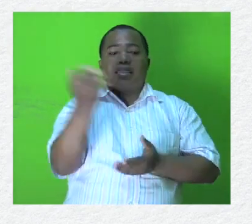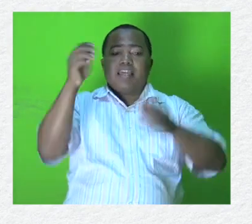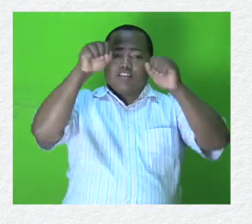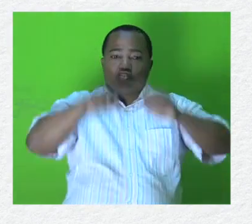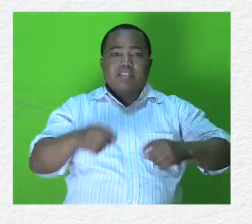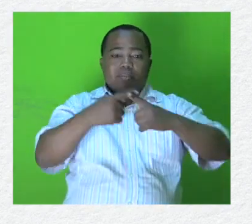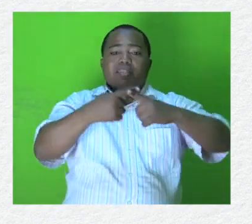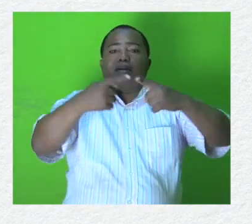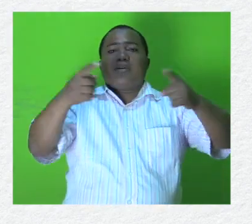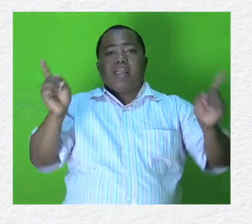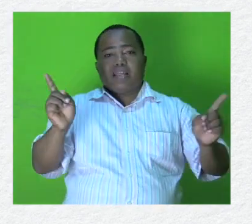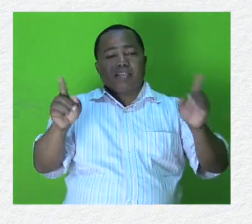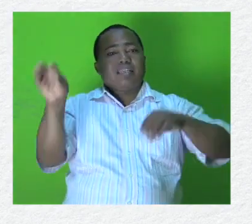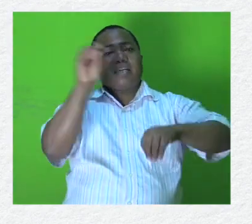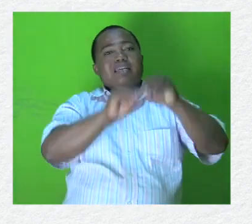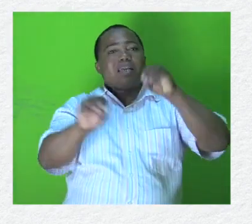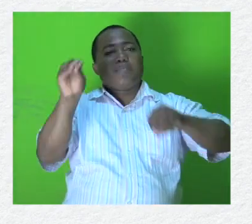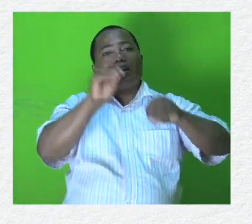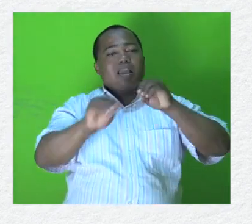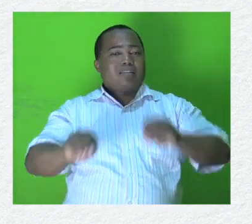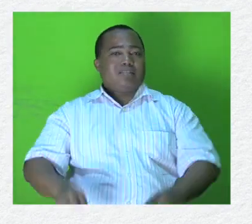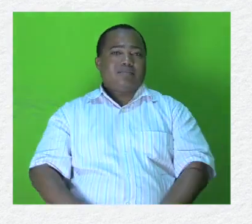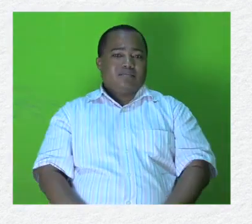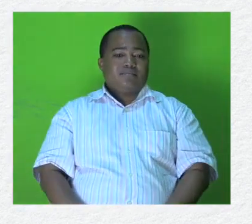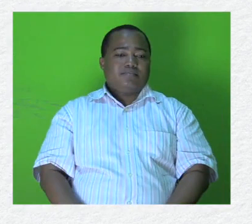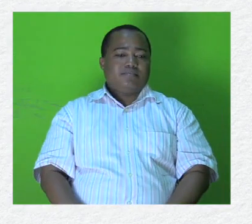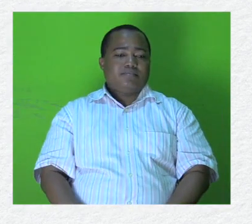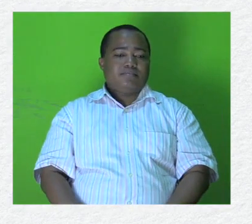they should be separated chemically.